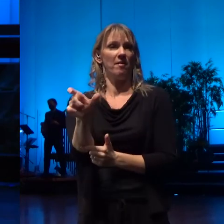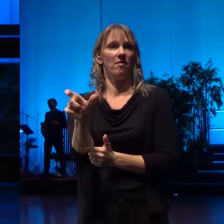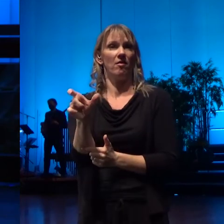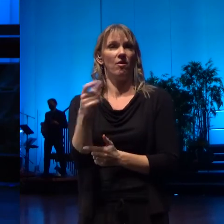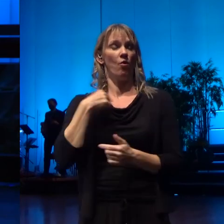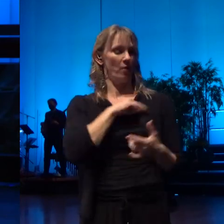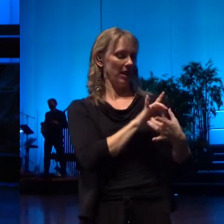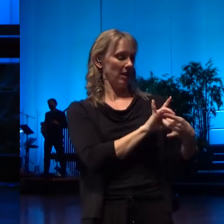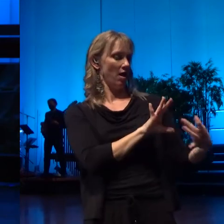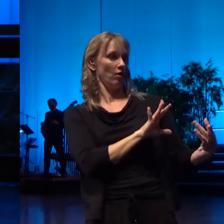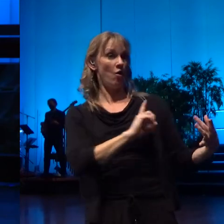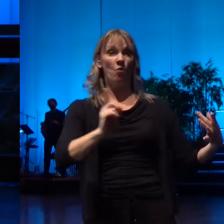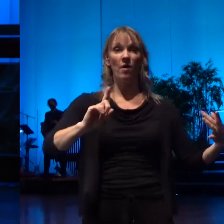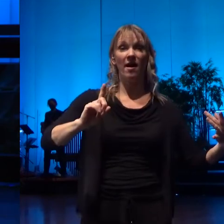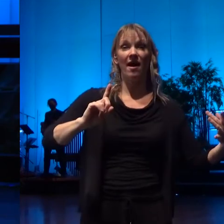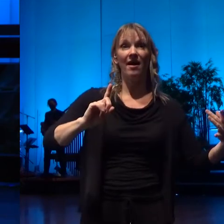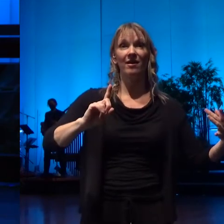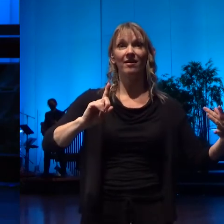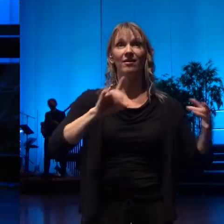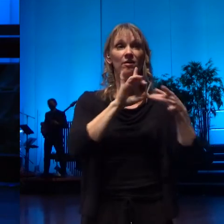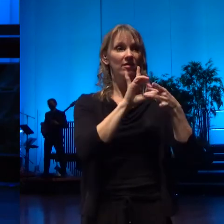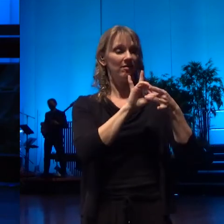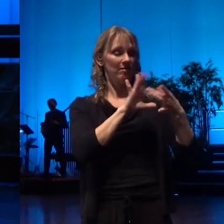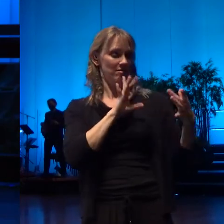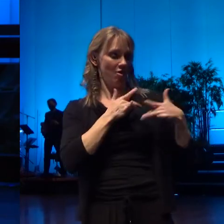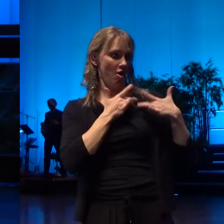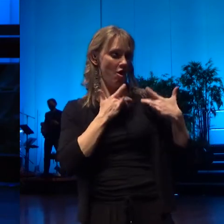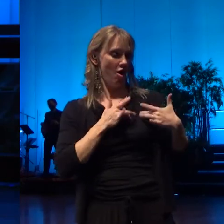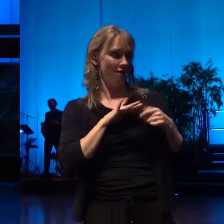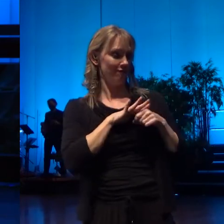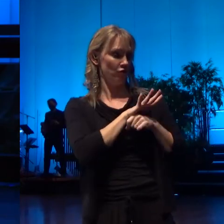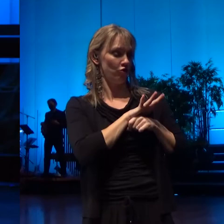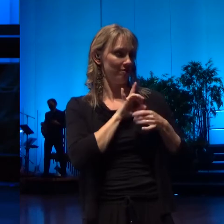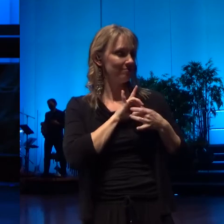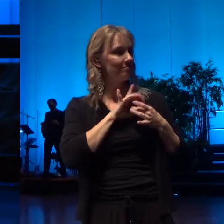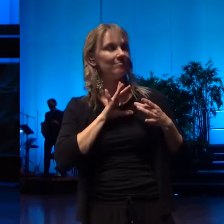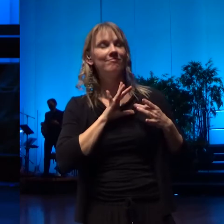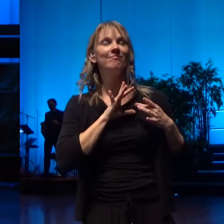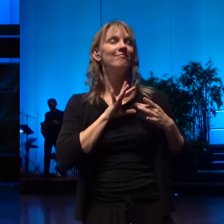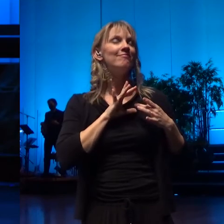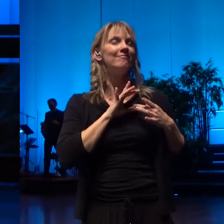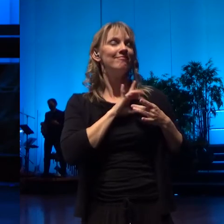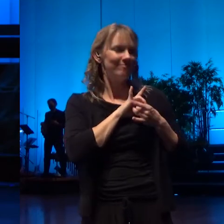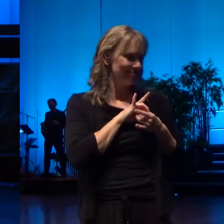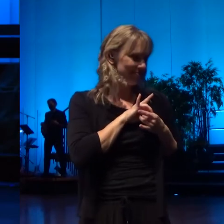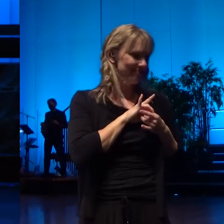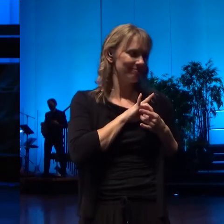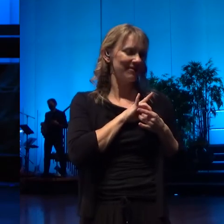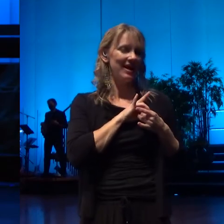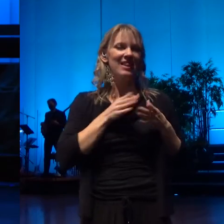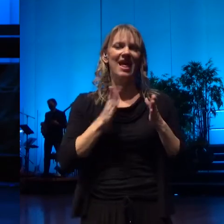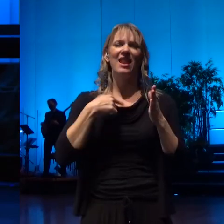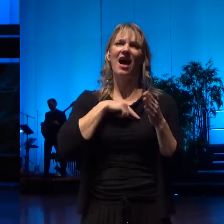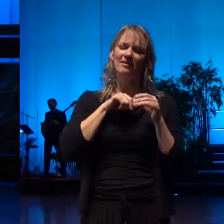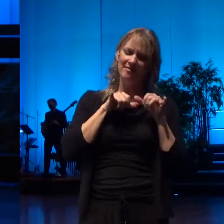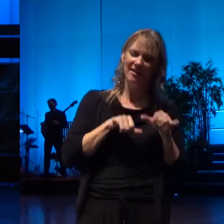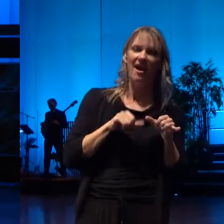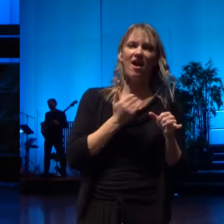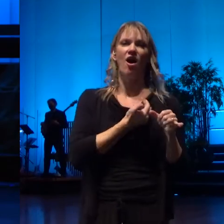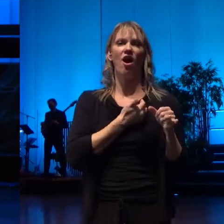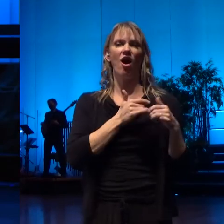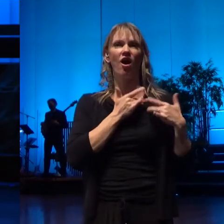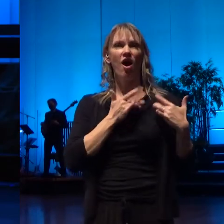let go? To the fullness of heart. So let us sit within our hearts. Let us move forth on